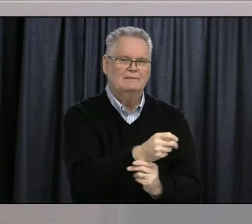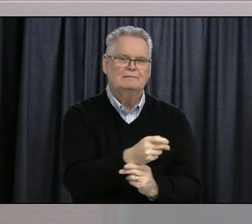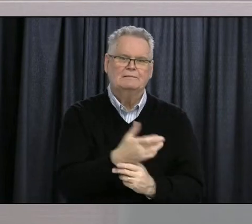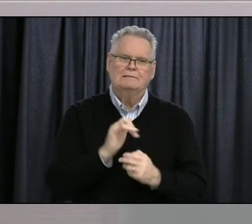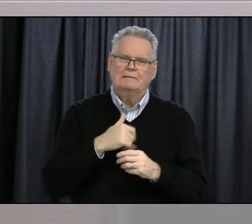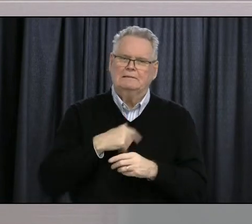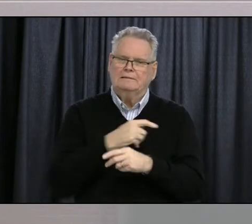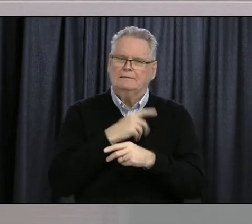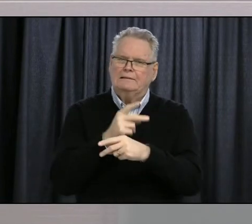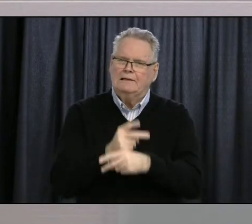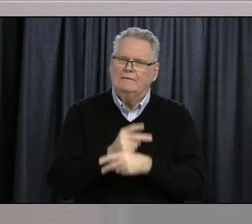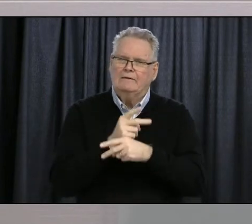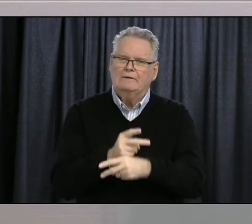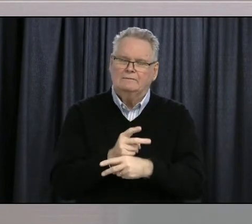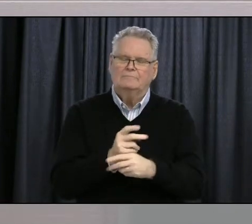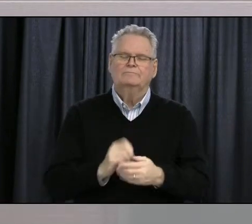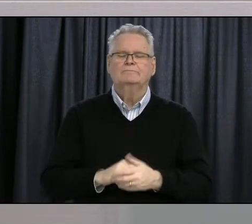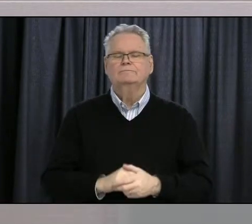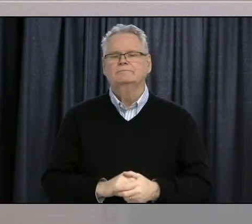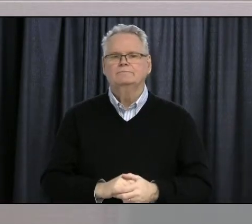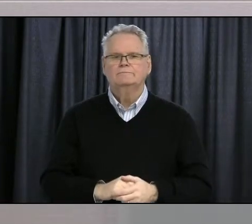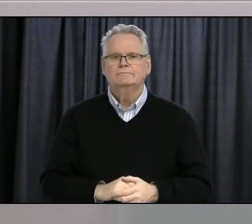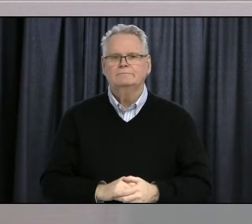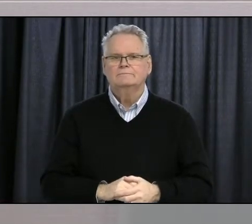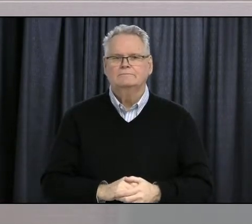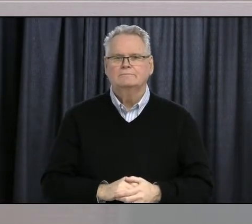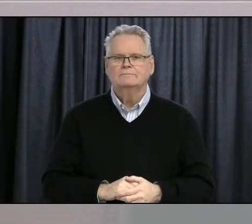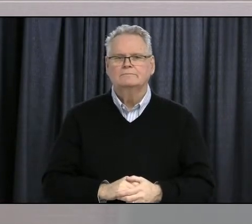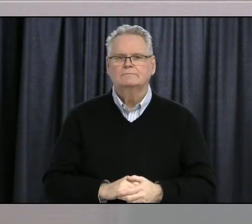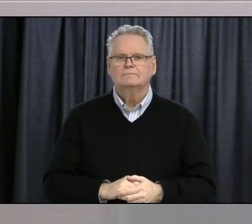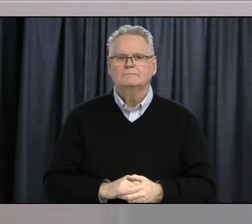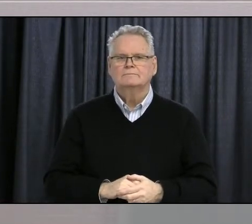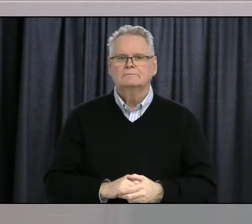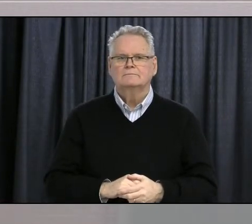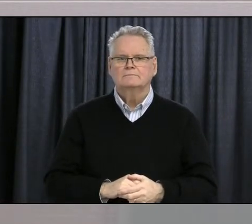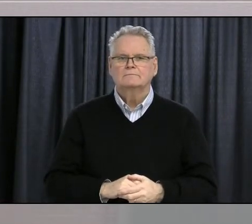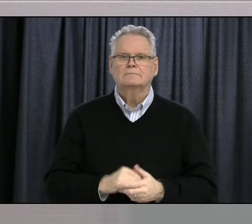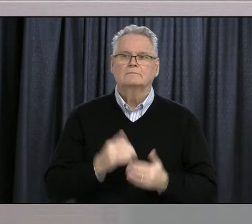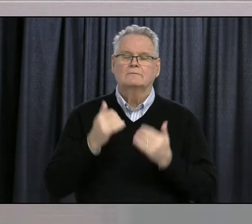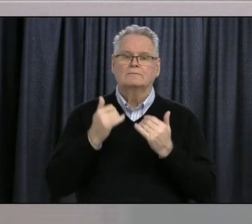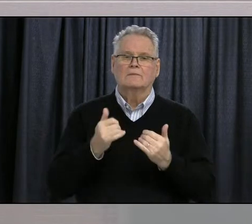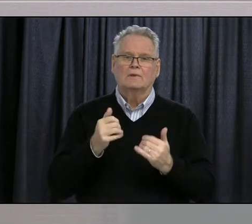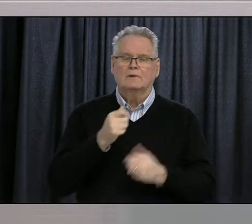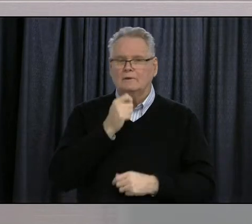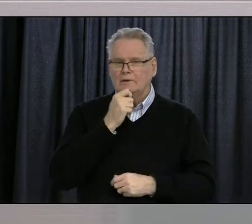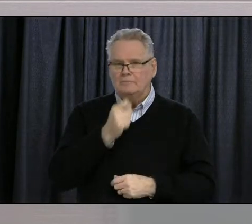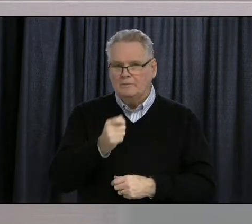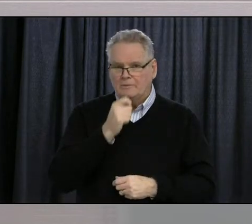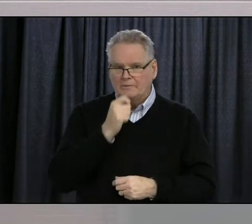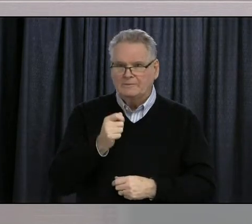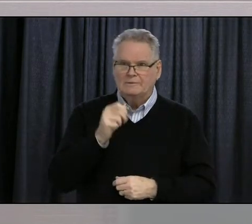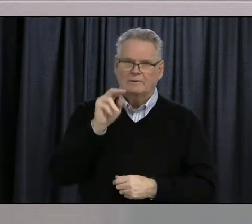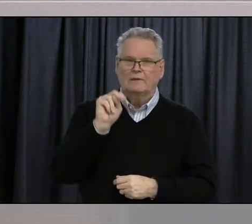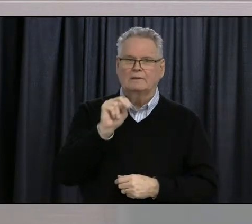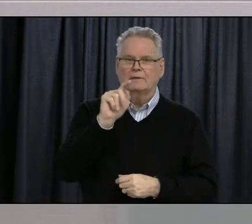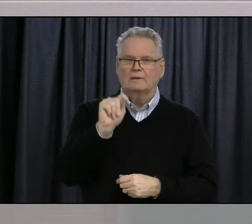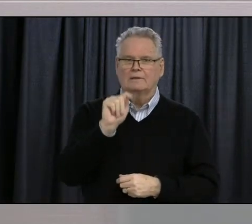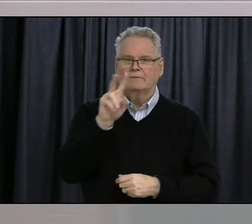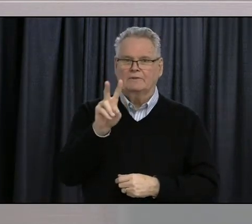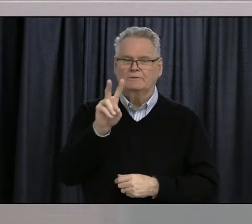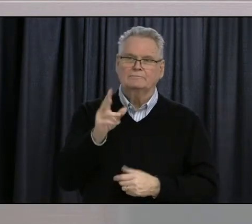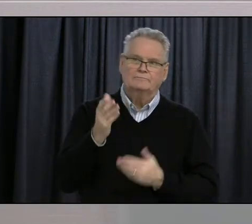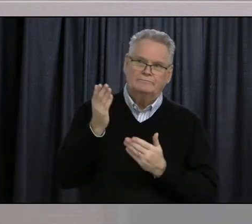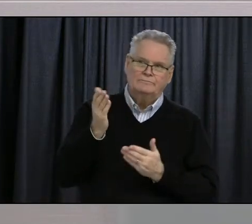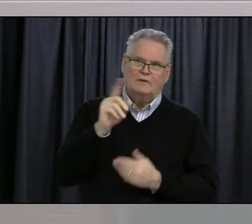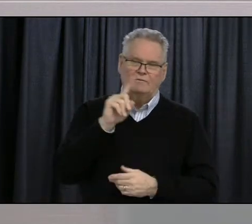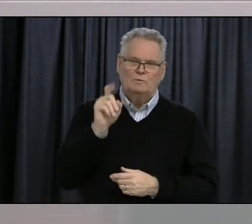Thanks. Our next questions are from Jody Cook with NTV. Please go ahead. Good afternoon. A little bit of good